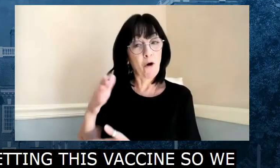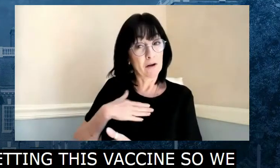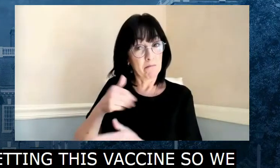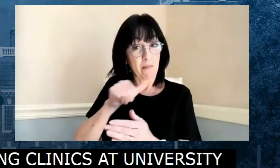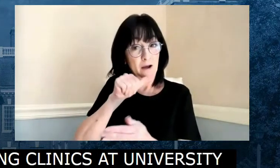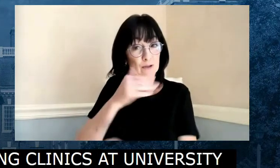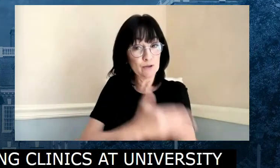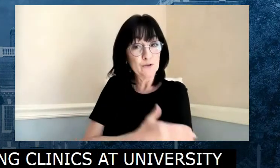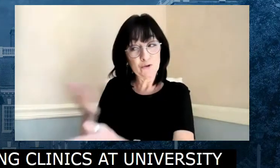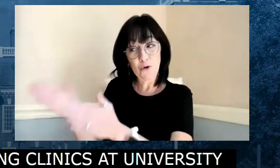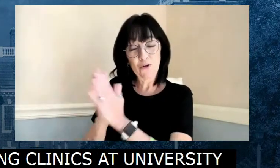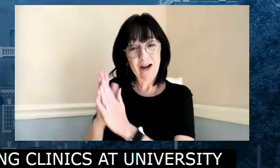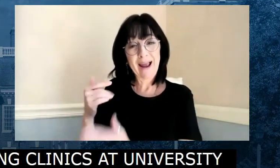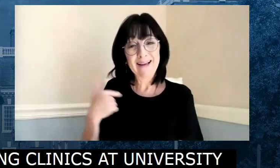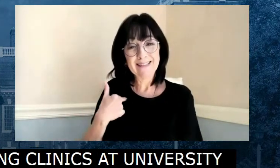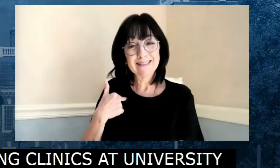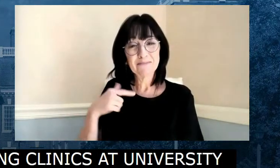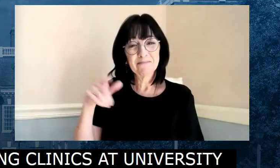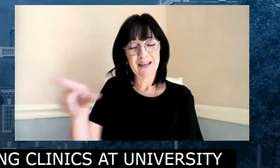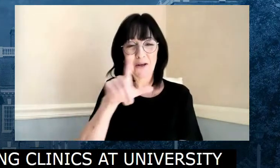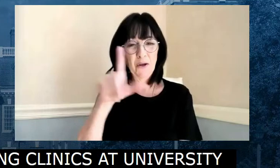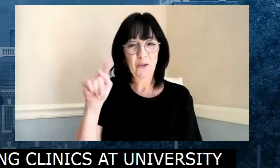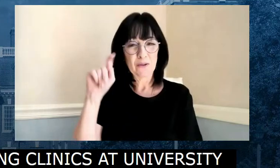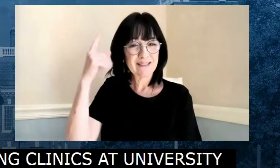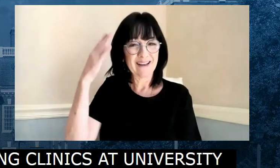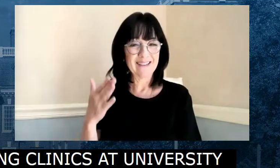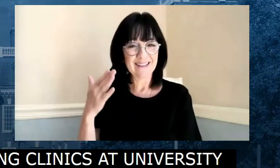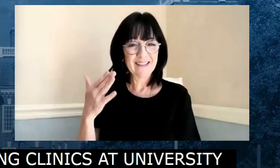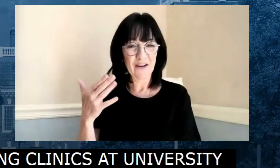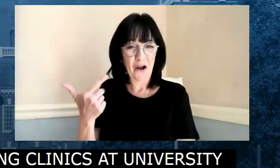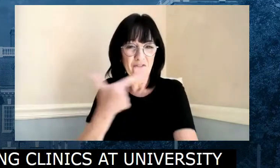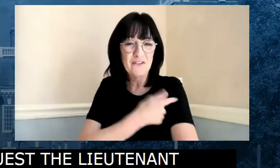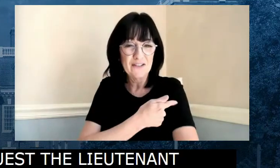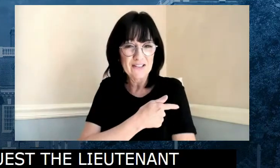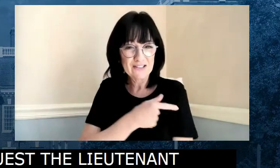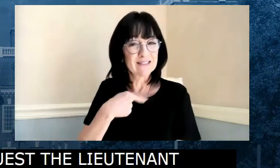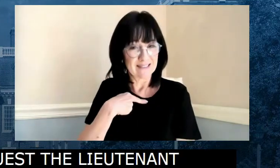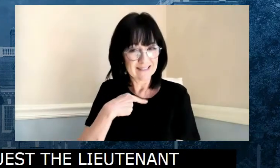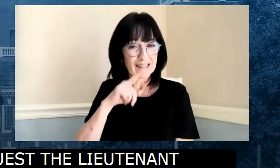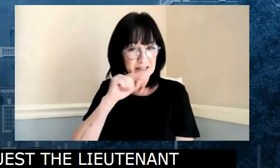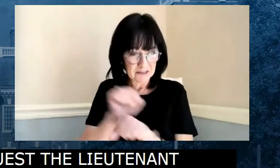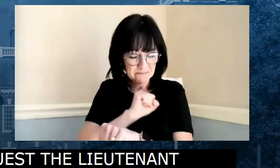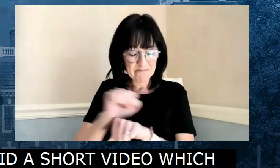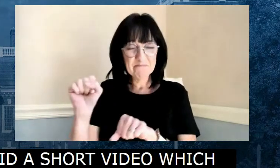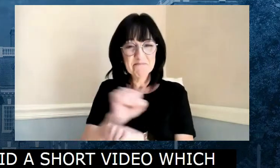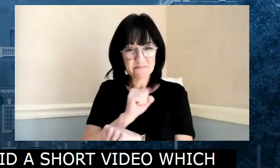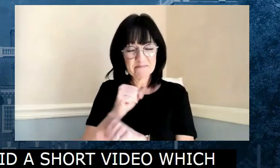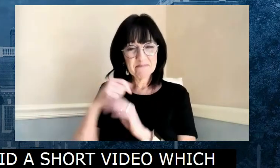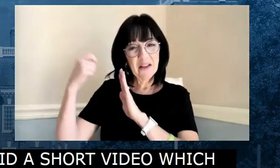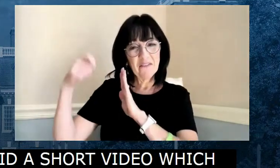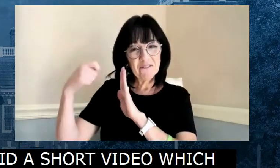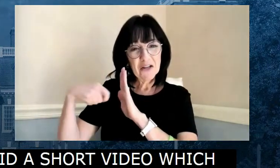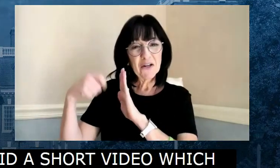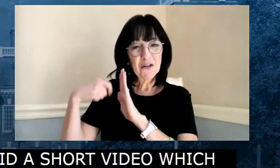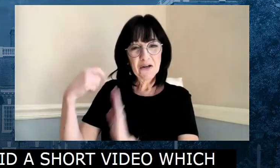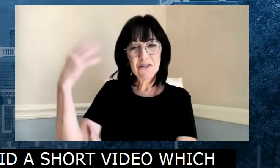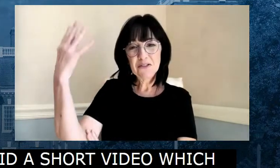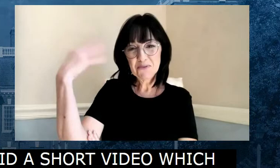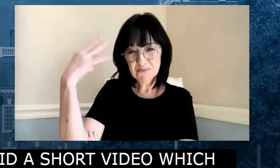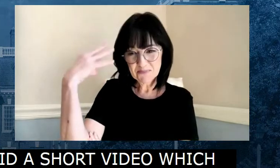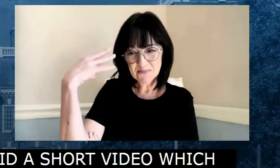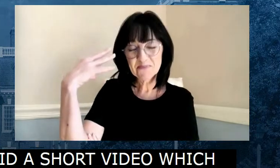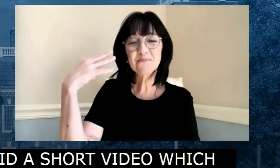the lieutenant governor vaccinated them. And we even did a short video, which is on our de.gov/youth